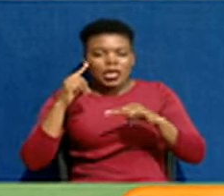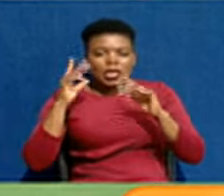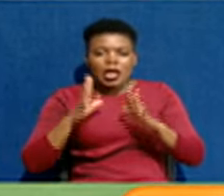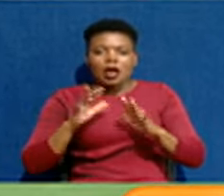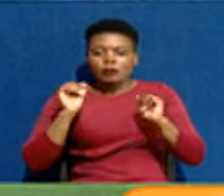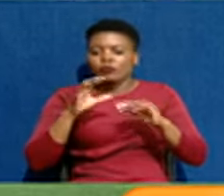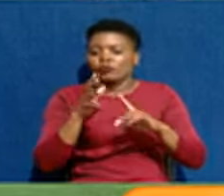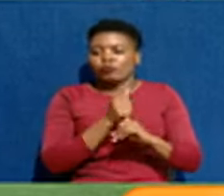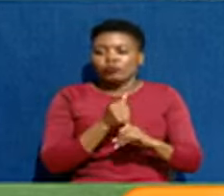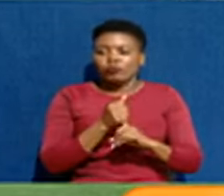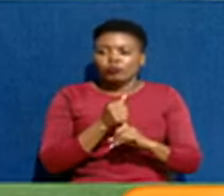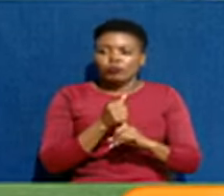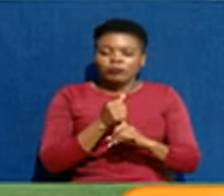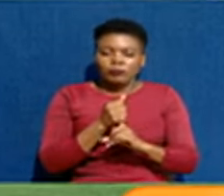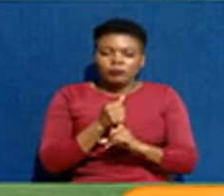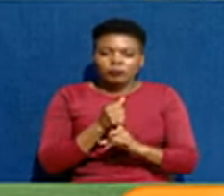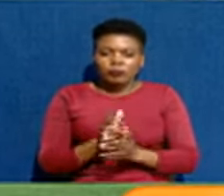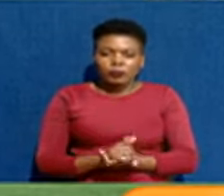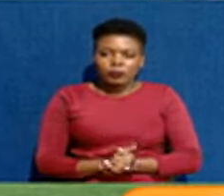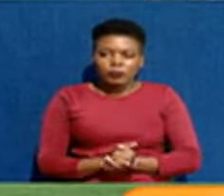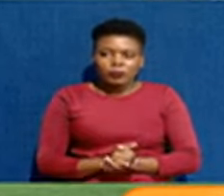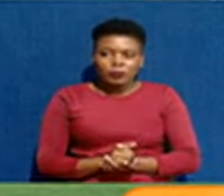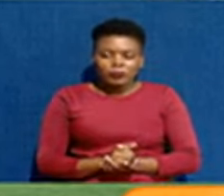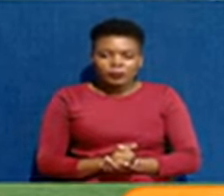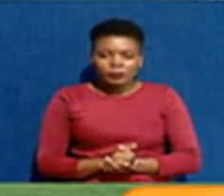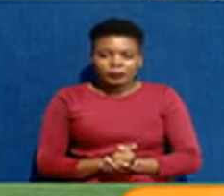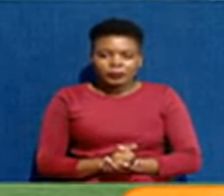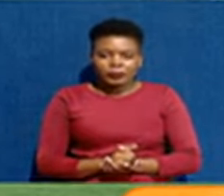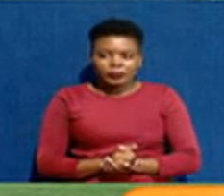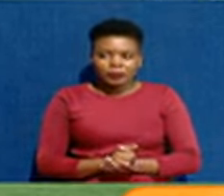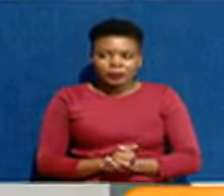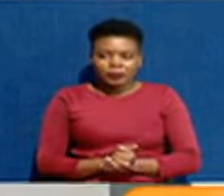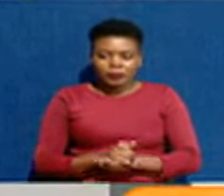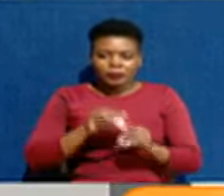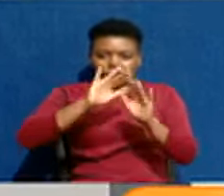that's our aim. And champions